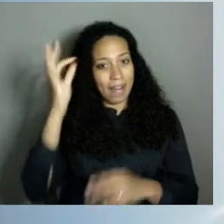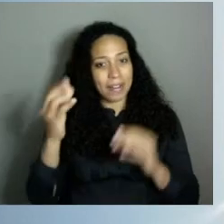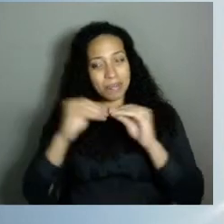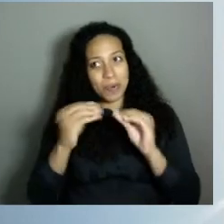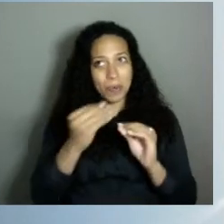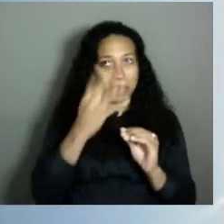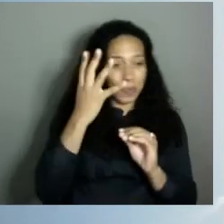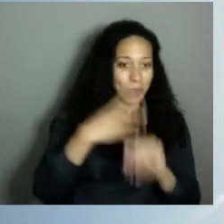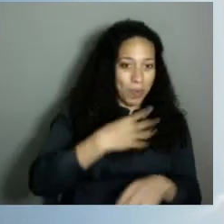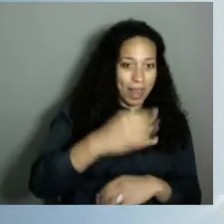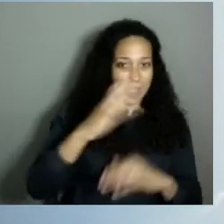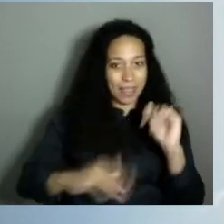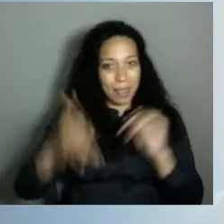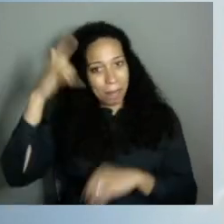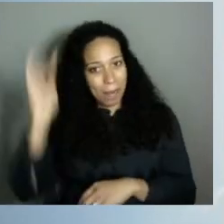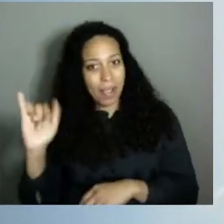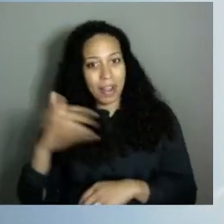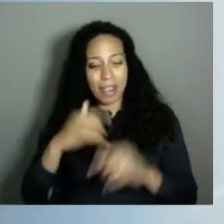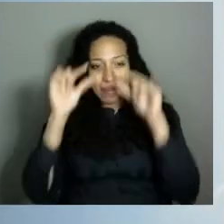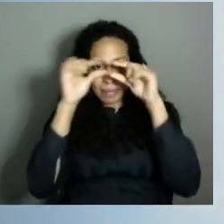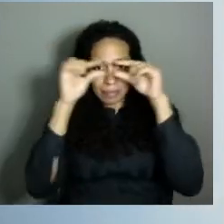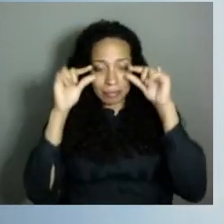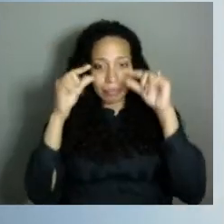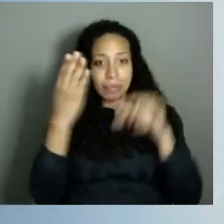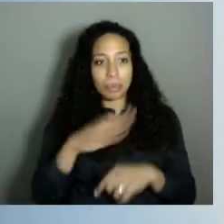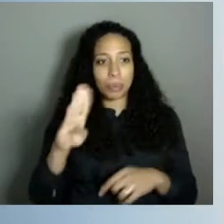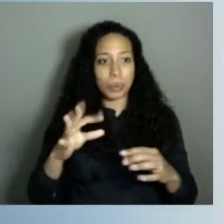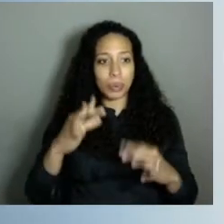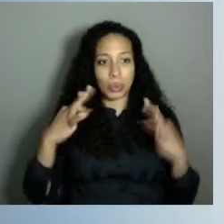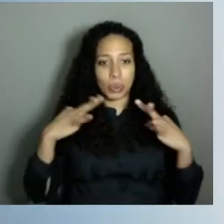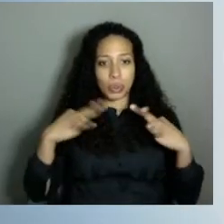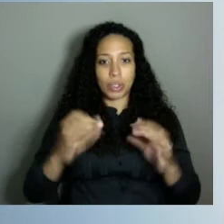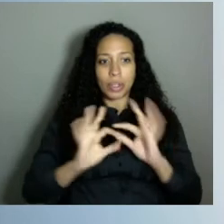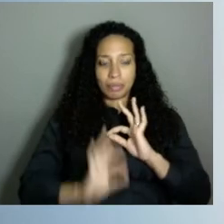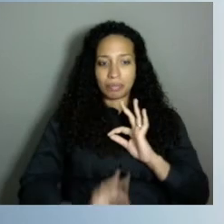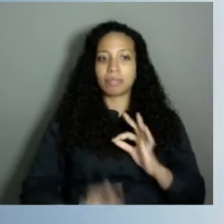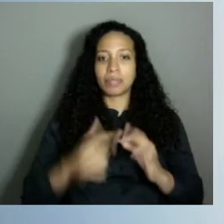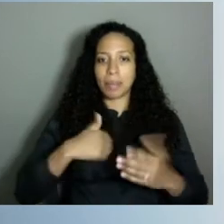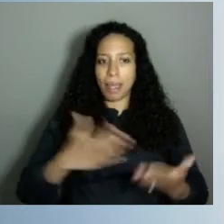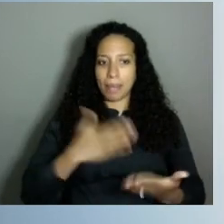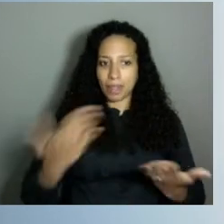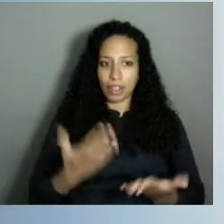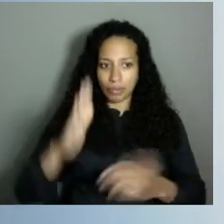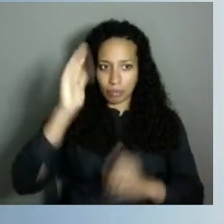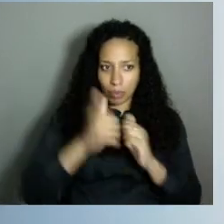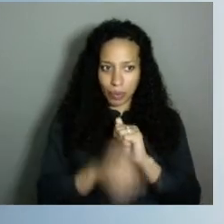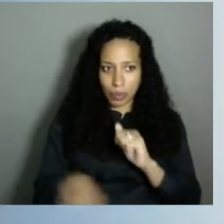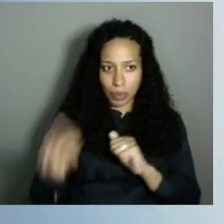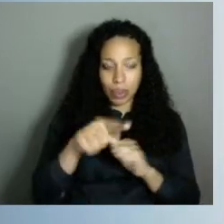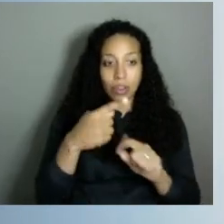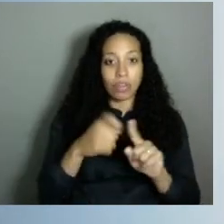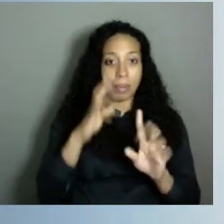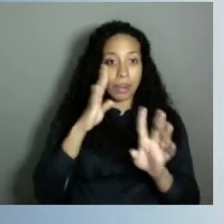thin rim glasses and a blue dress shirt, and I'm happy here to be speaking to you today. From a diversity-powered innovation perspective, and what I'm going to talk through here